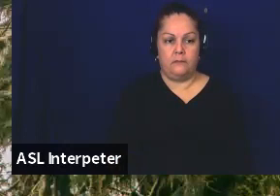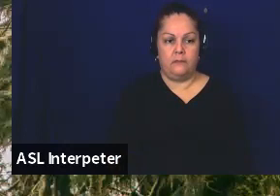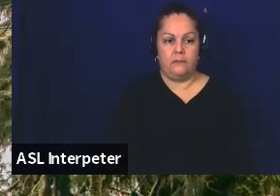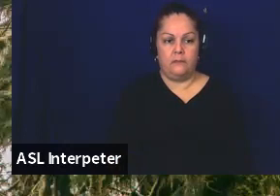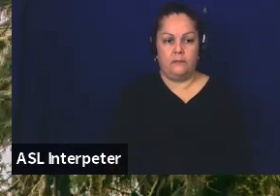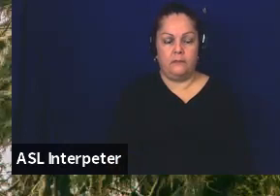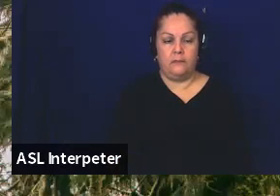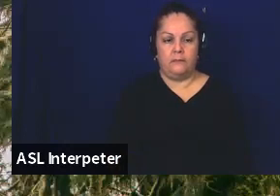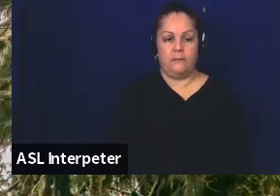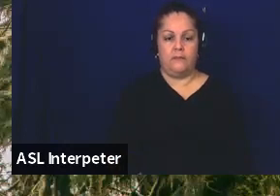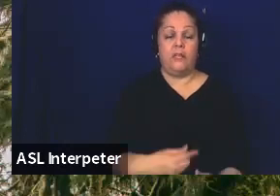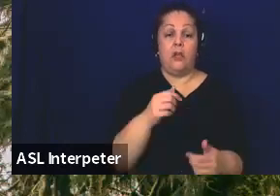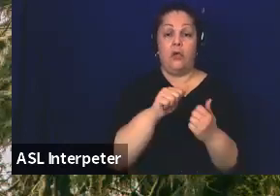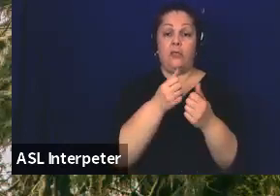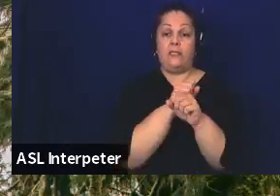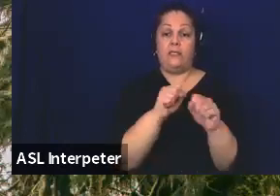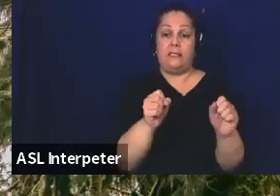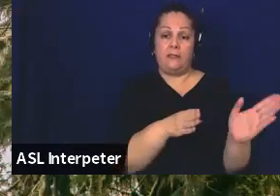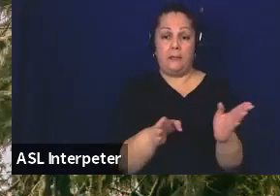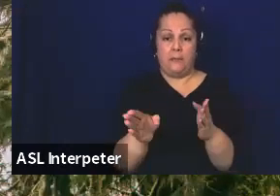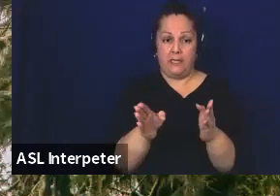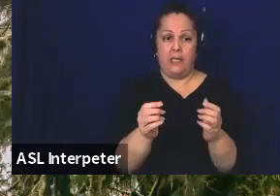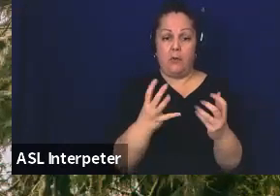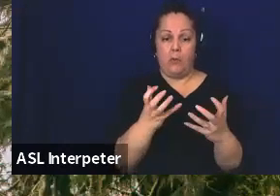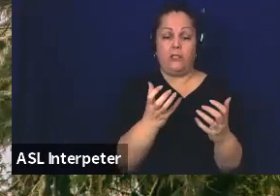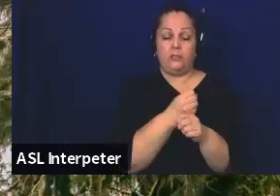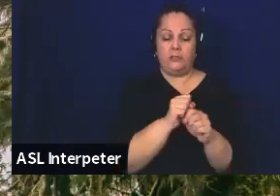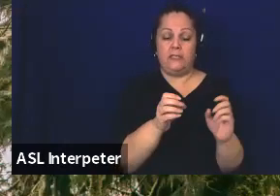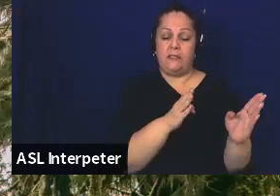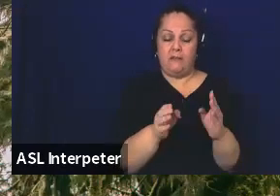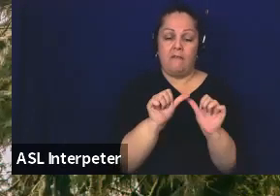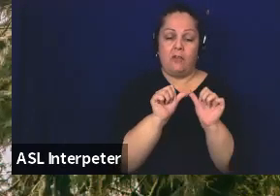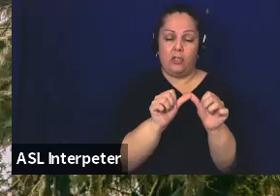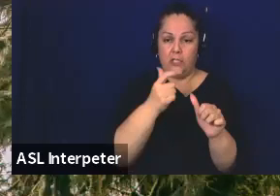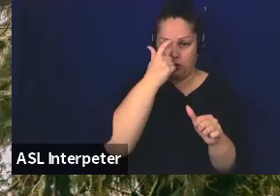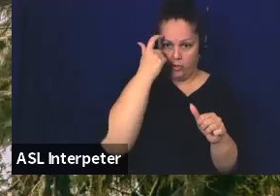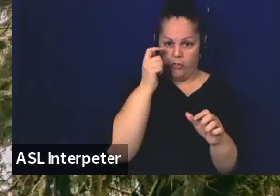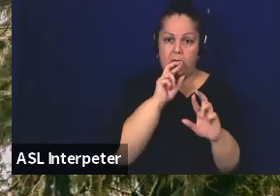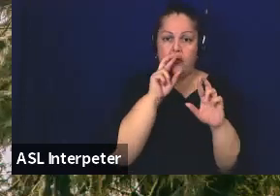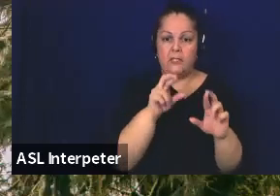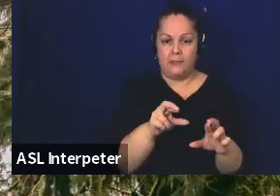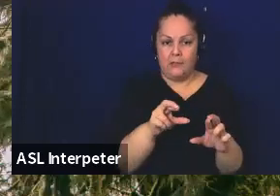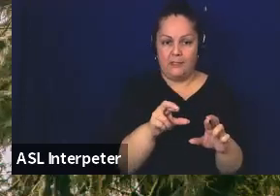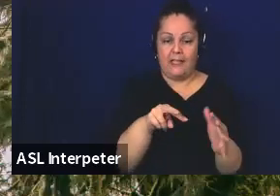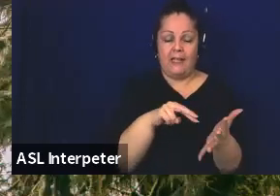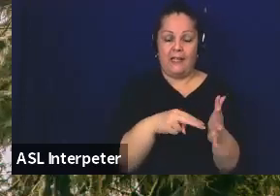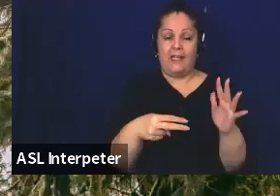So lastly, with safety planning, we want a safety plan for continued trauma responses. This means that we are